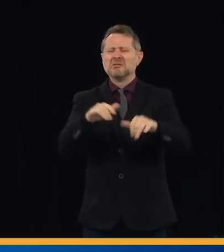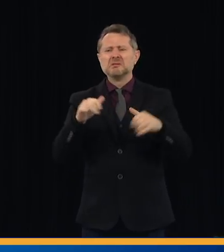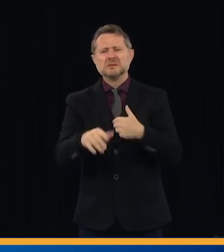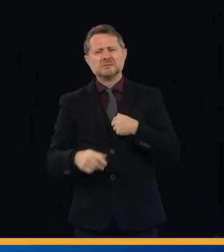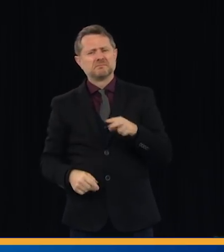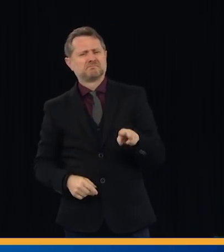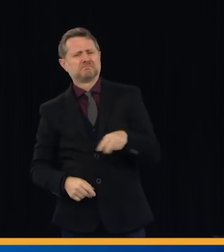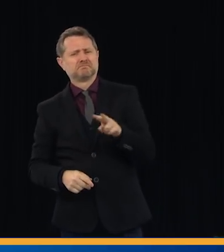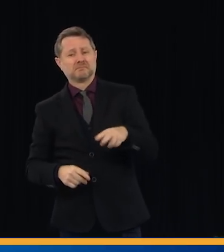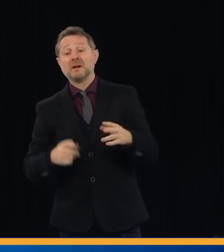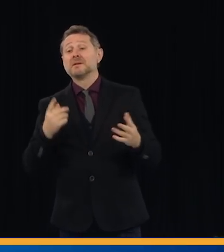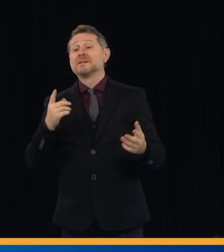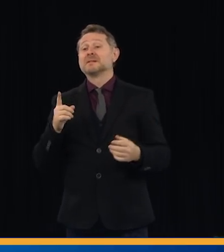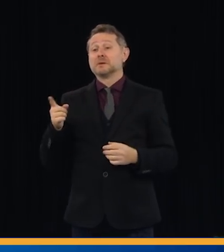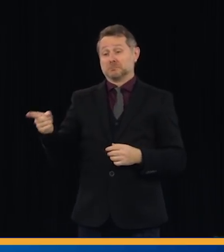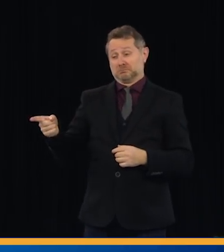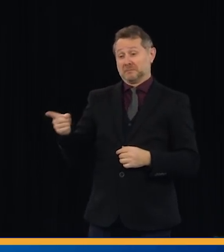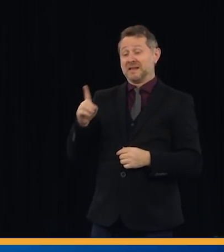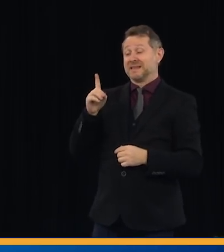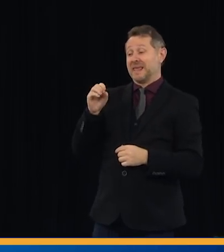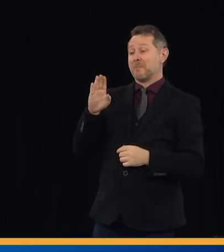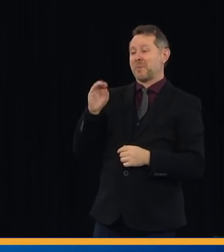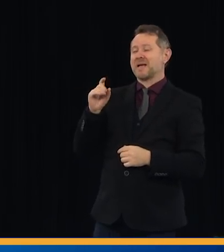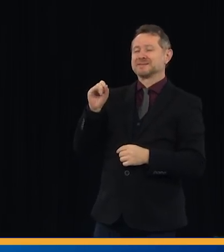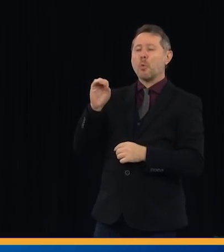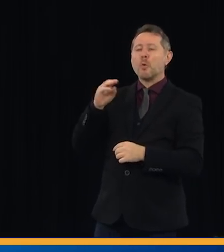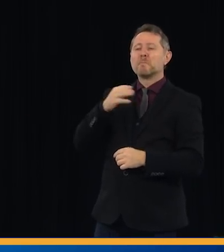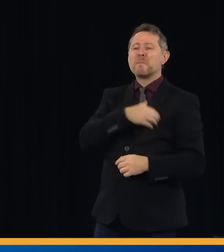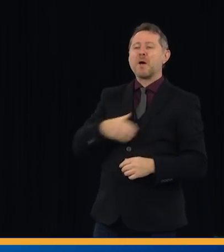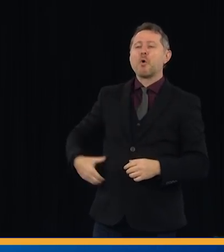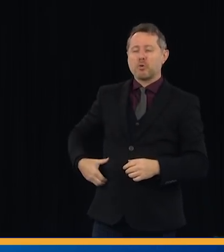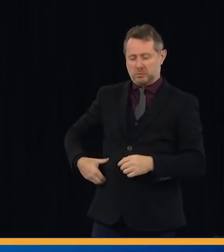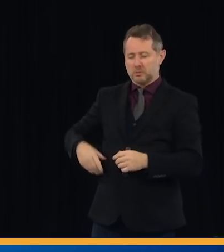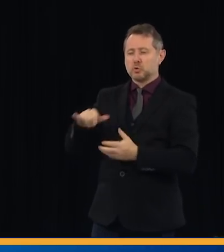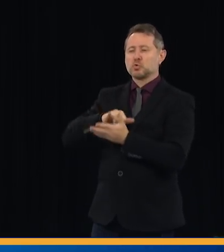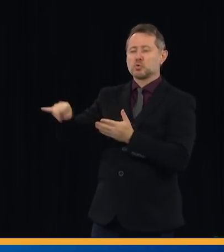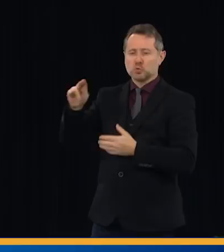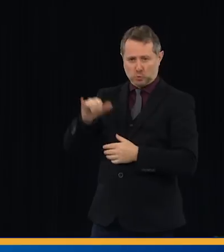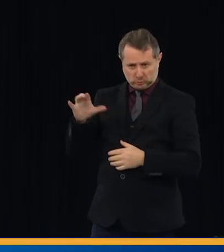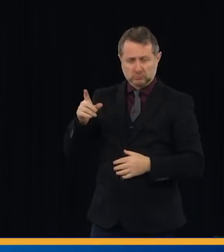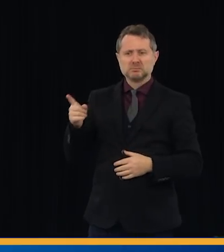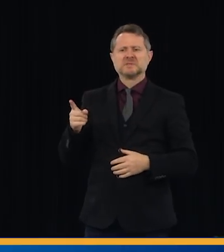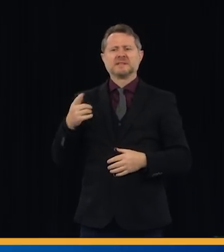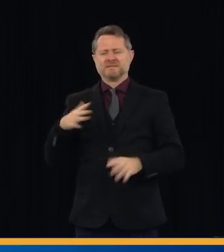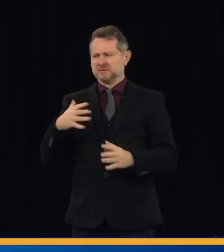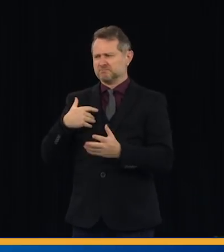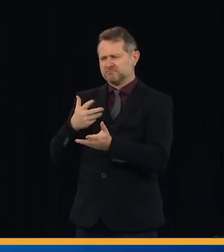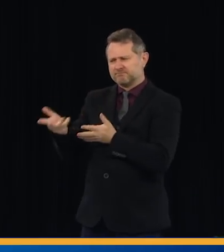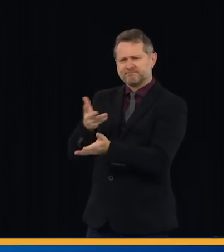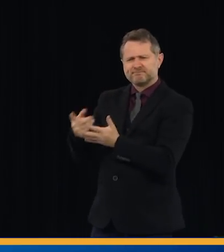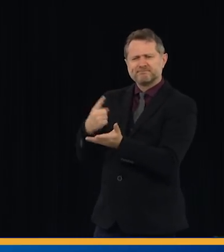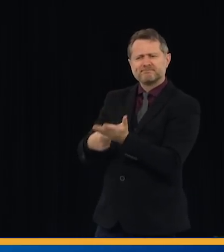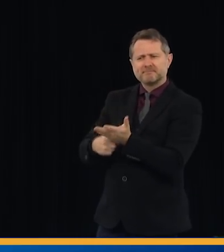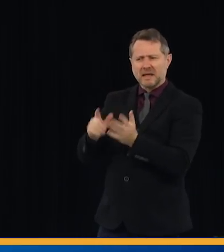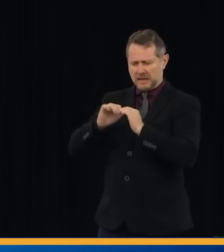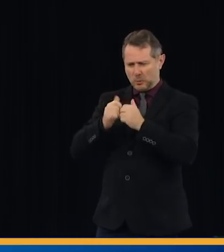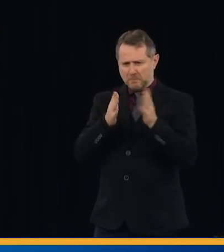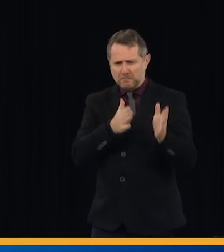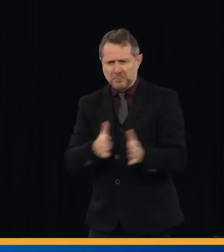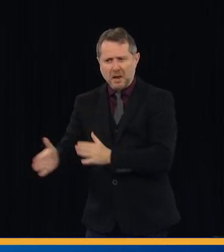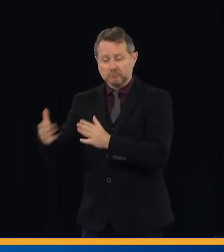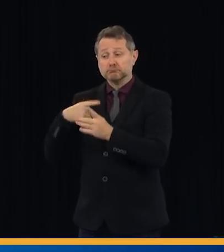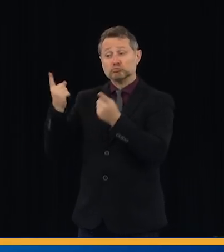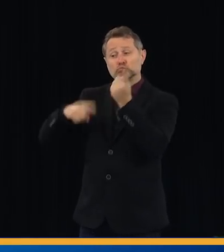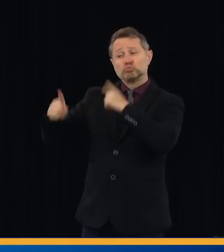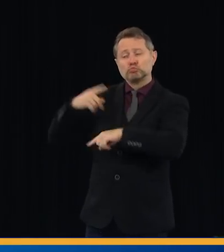Blasio and the Speaker, Corey Johnson, have spoken to this. They gave us a plan. We accepted the plan. The plan